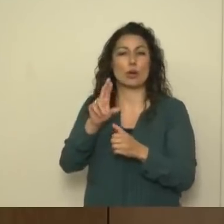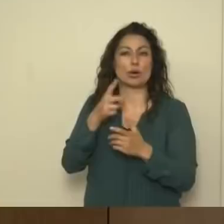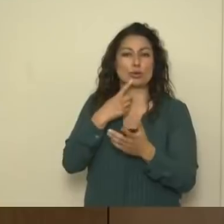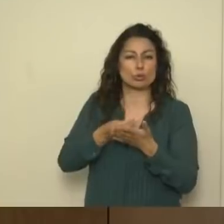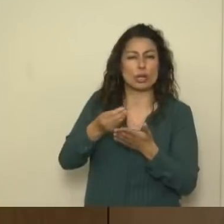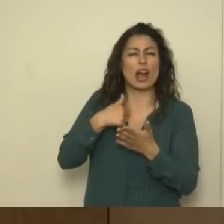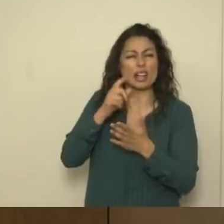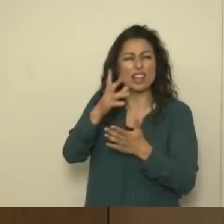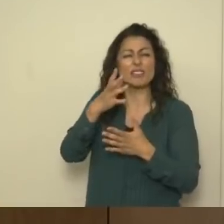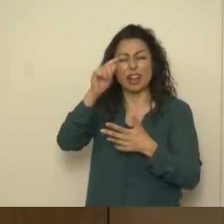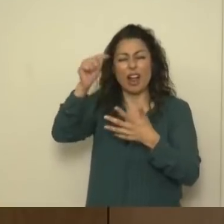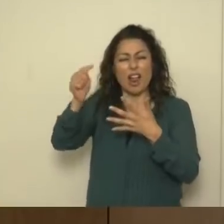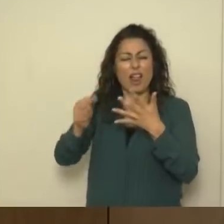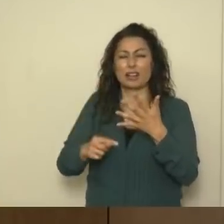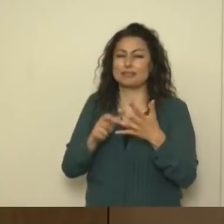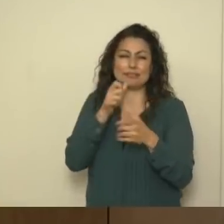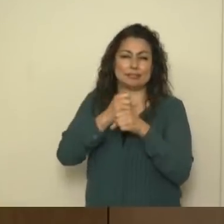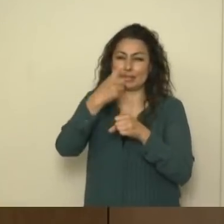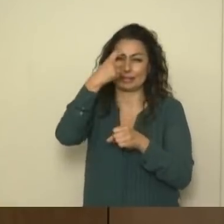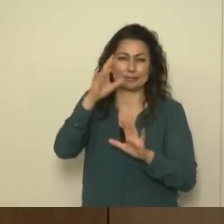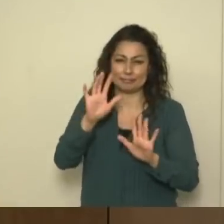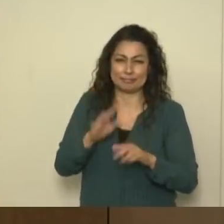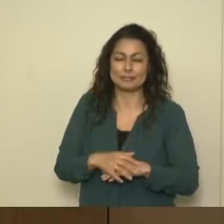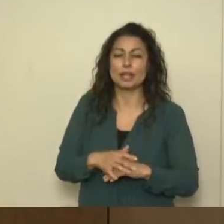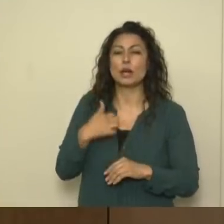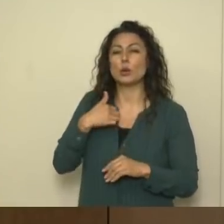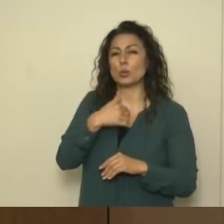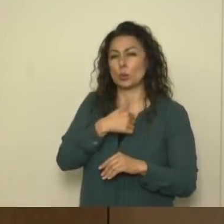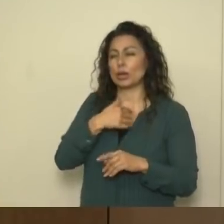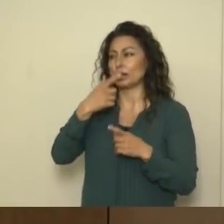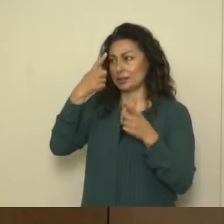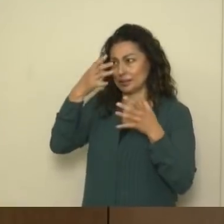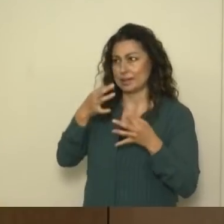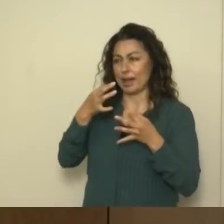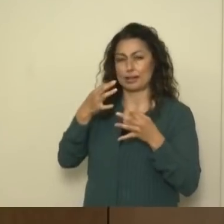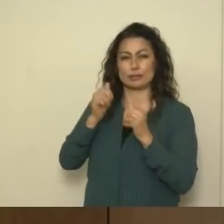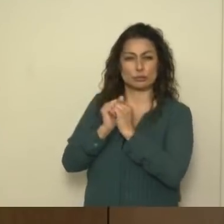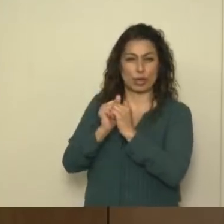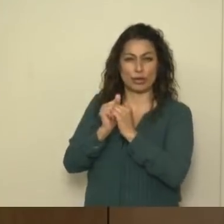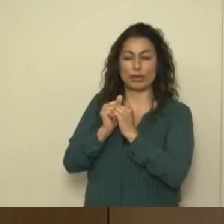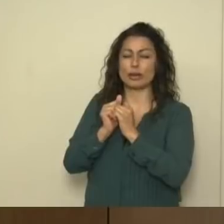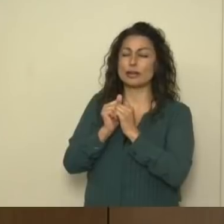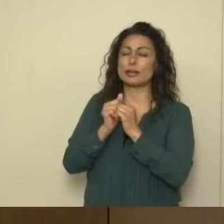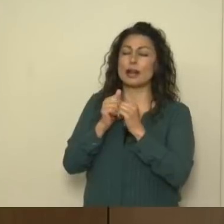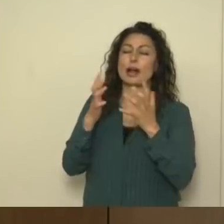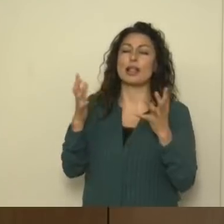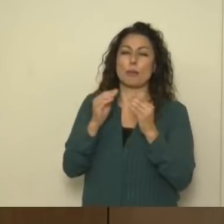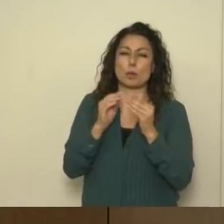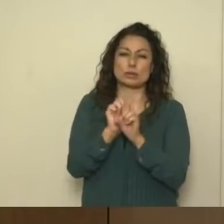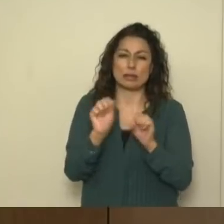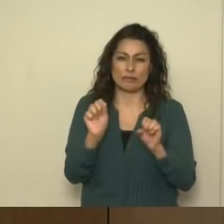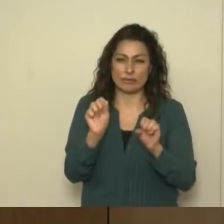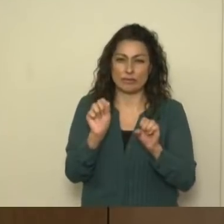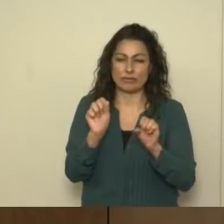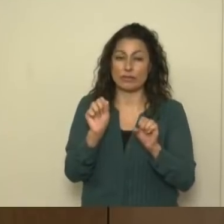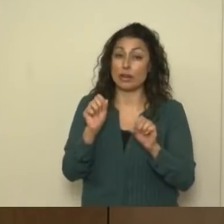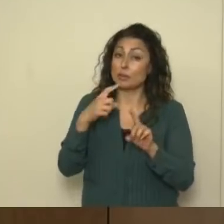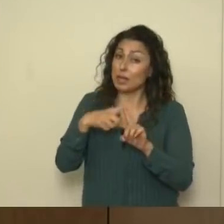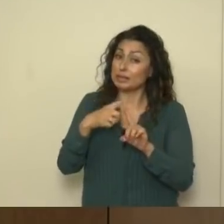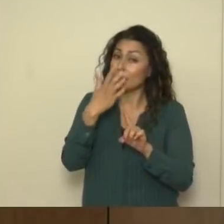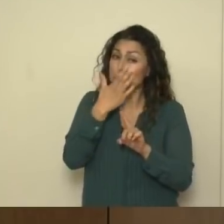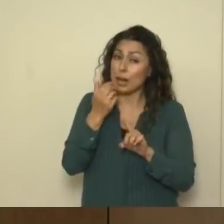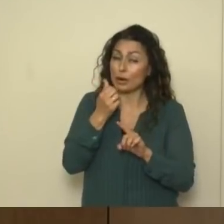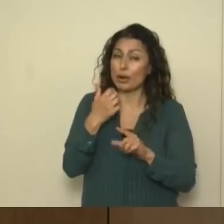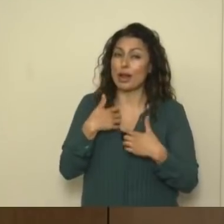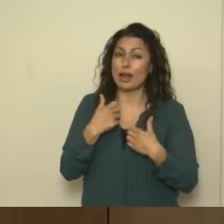giving those as examples. Didn't make any sense. We made a collective decision that it was far safer and it was a better